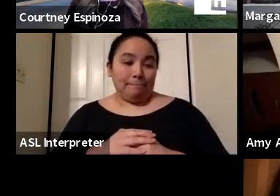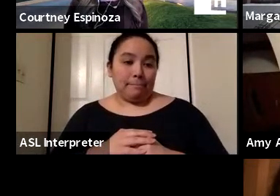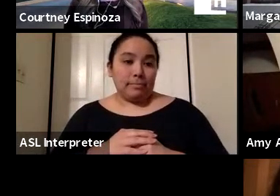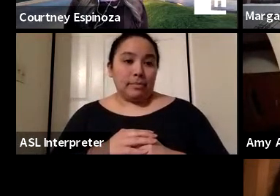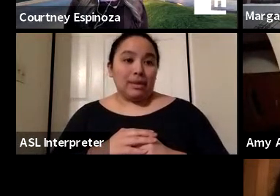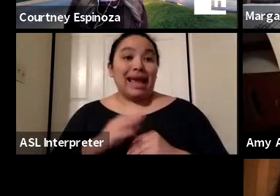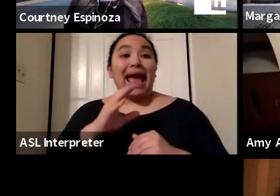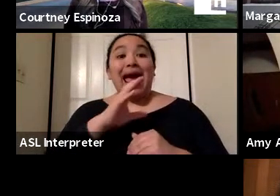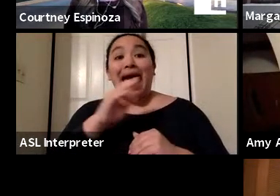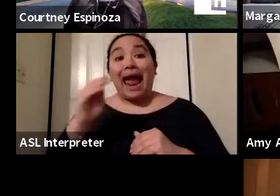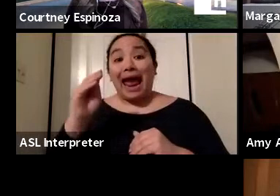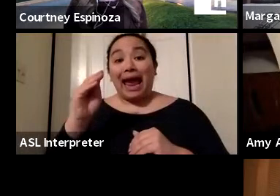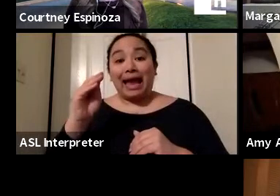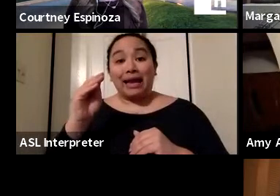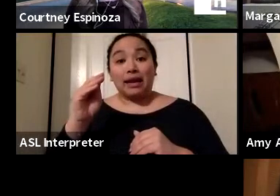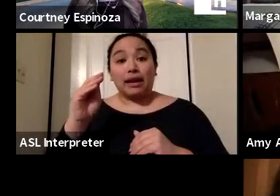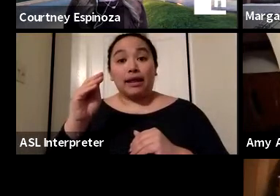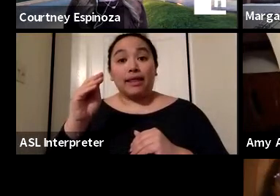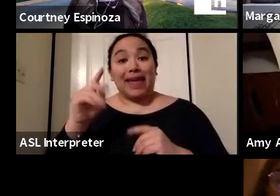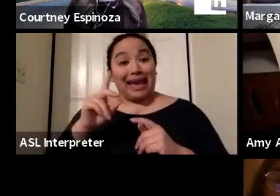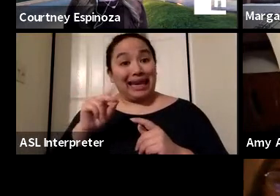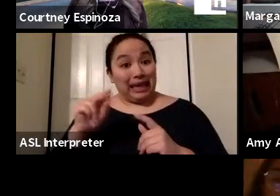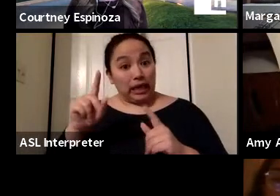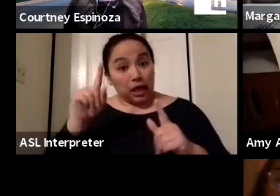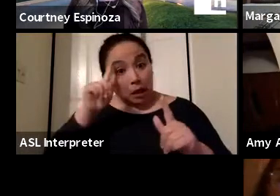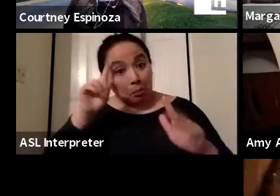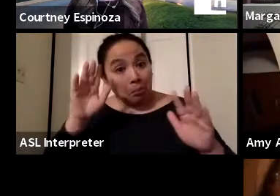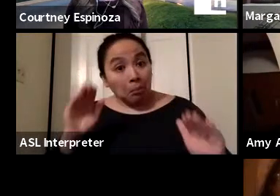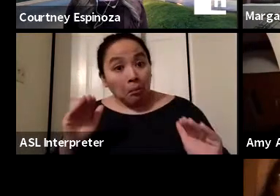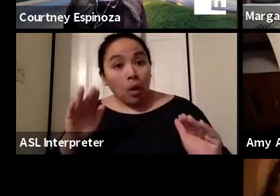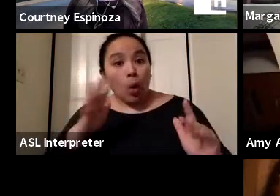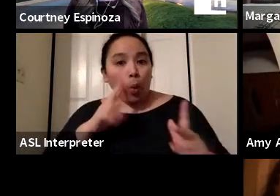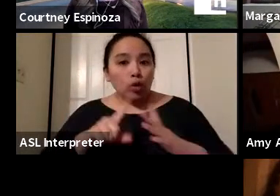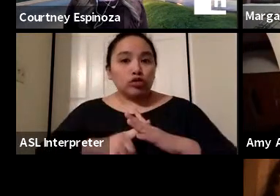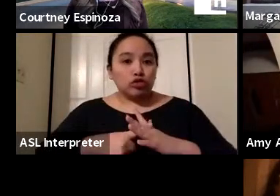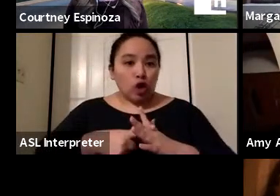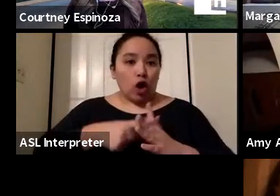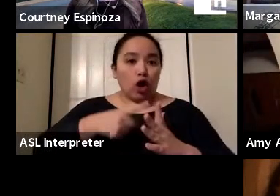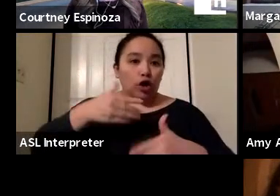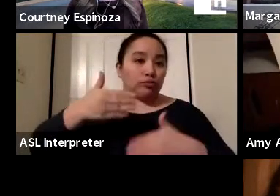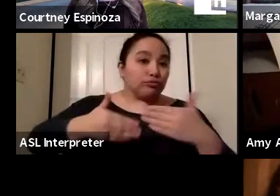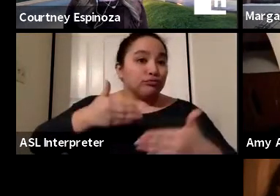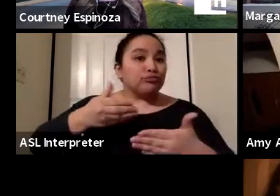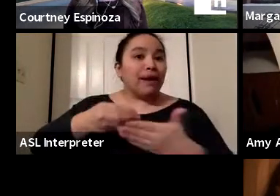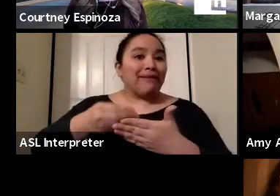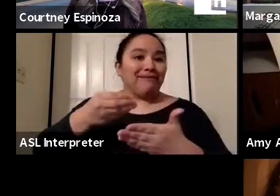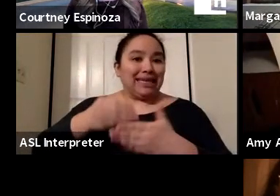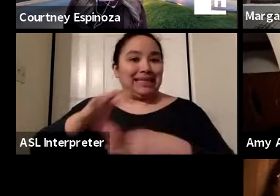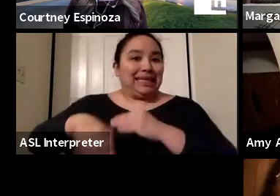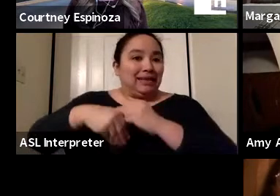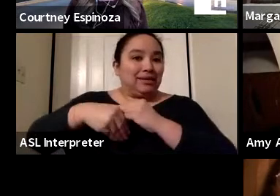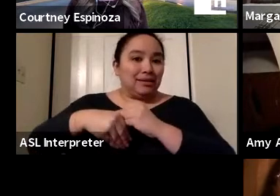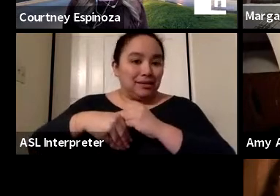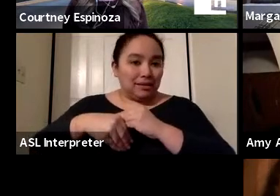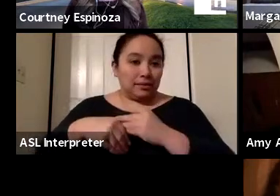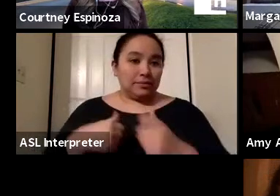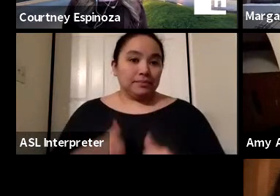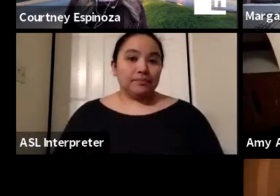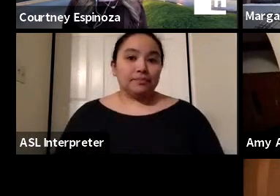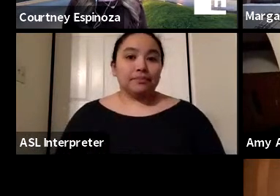hope that it would, get some traction and get funding beyond the funded portion of the